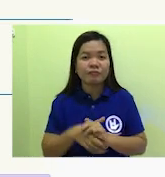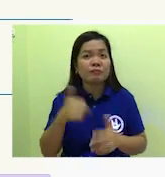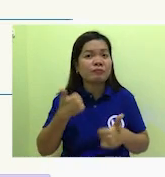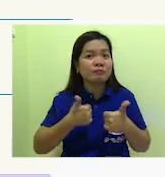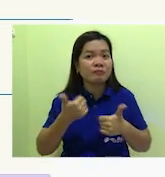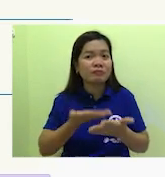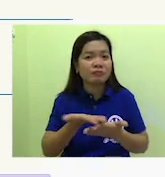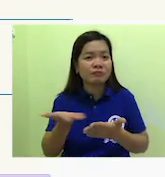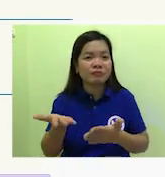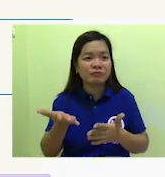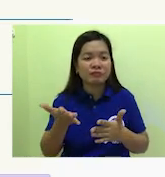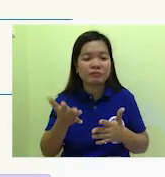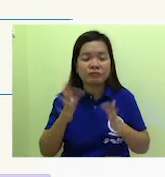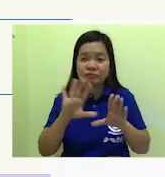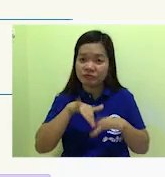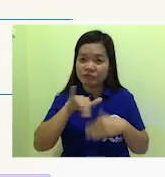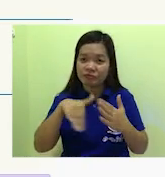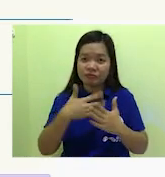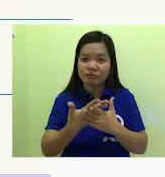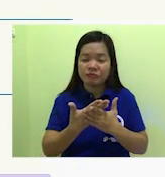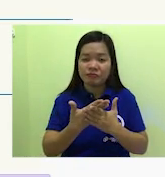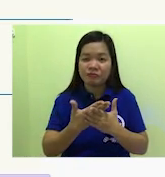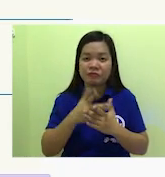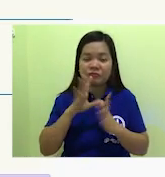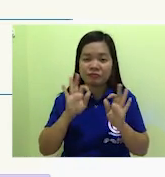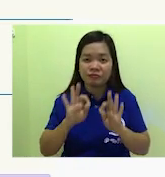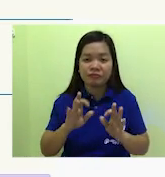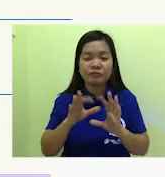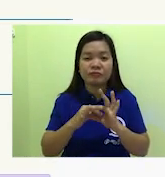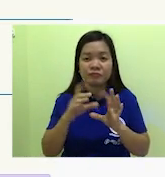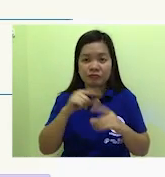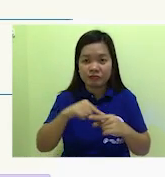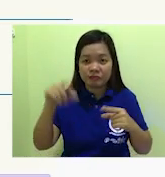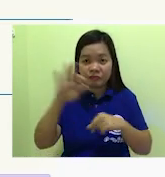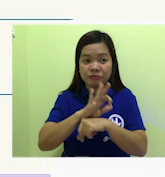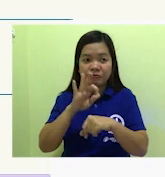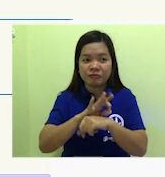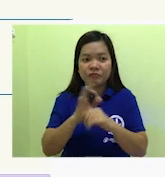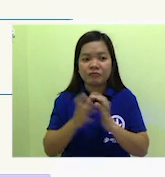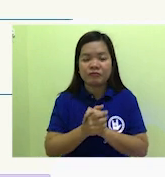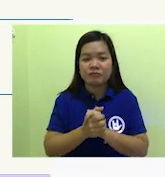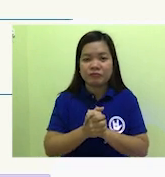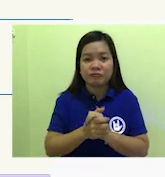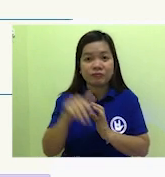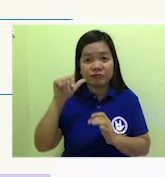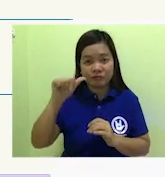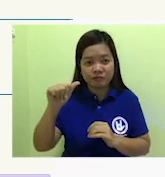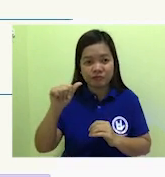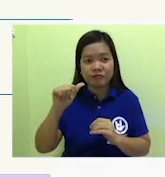Lastly, which of the following is the general form of the quadratic function?